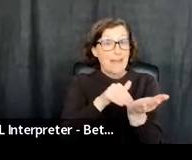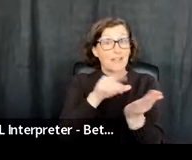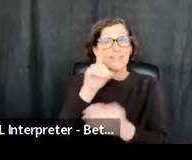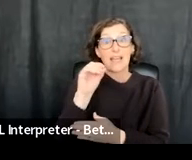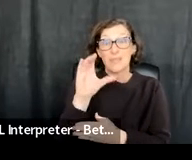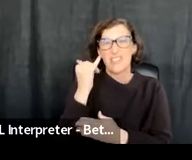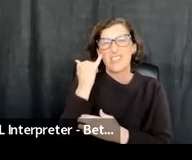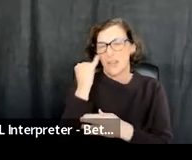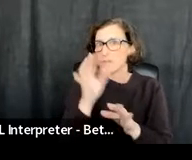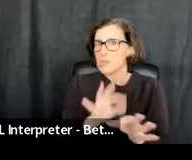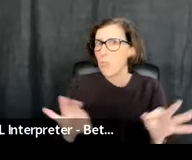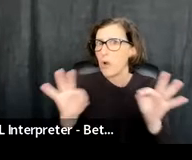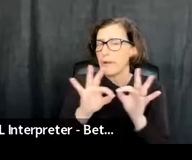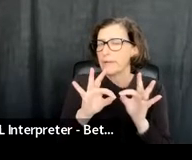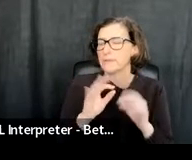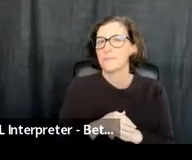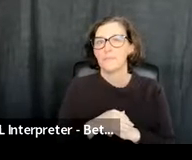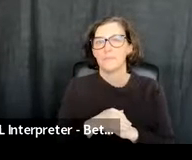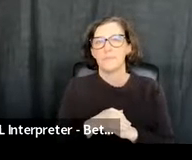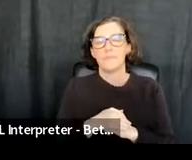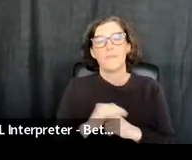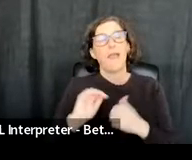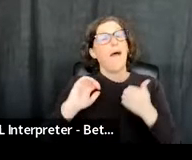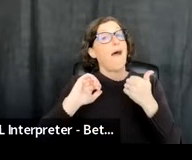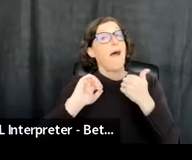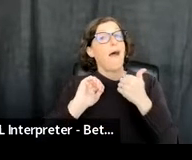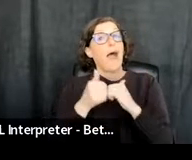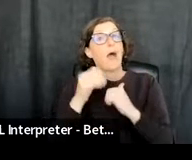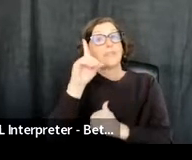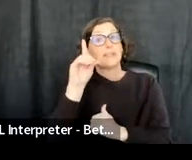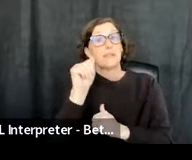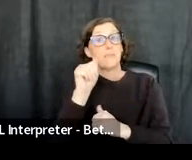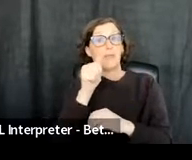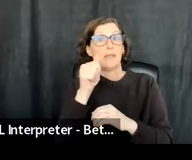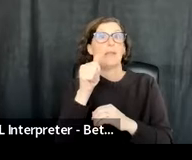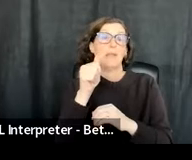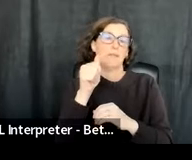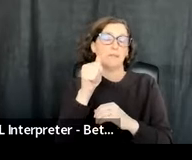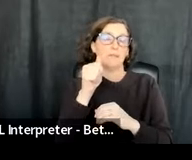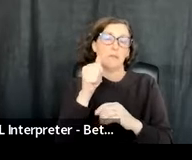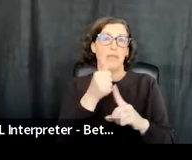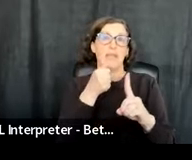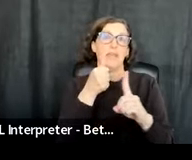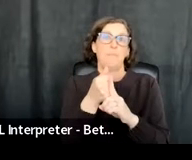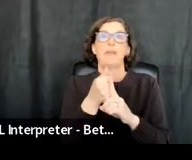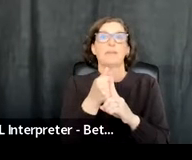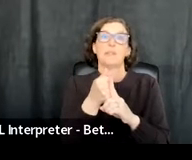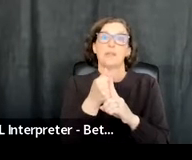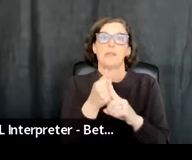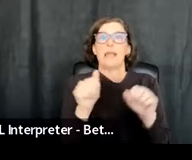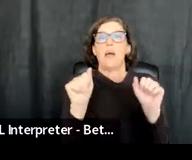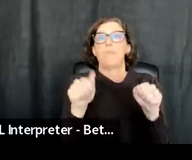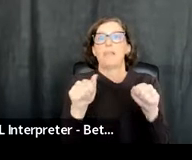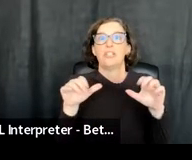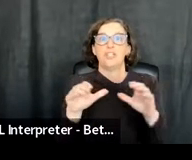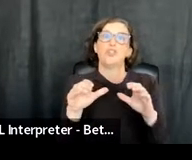relevant. How has the disability affected their ability to do the core job functions, those essential